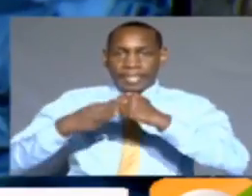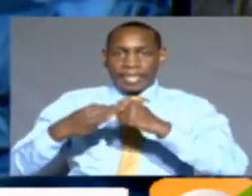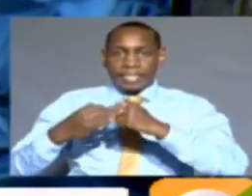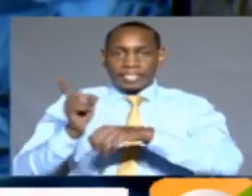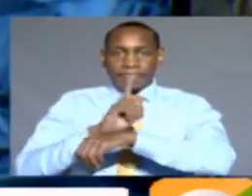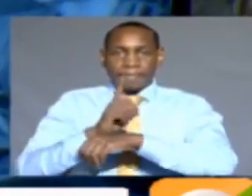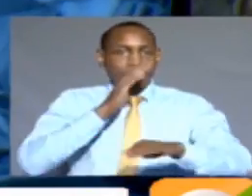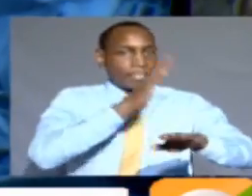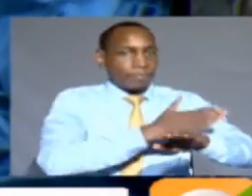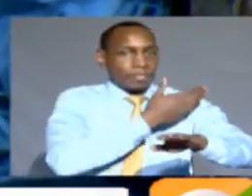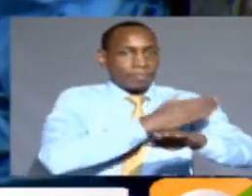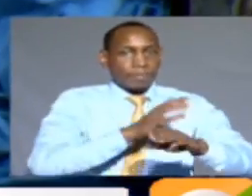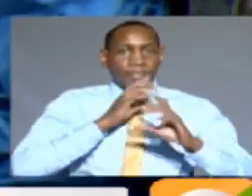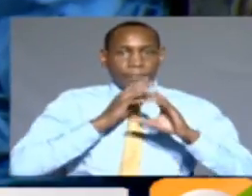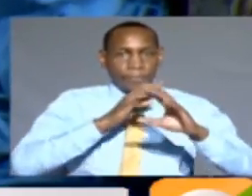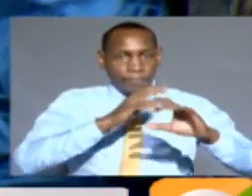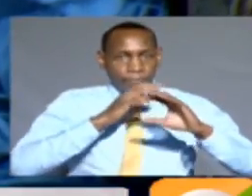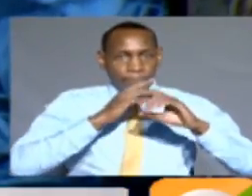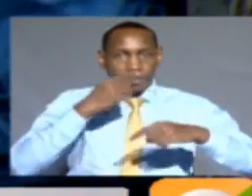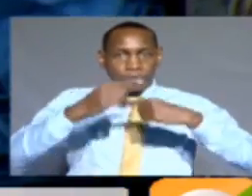jazz piece was played.